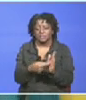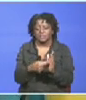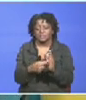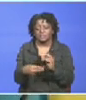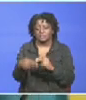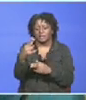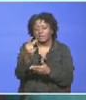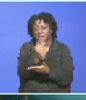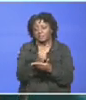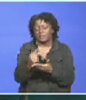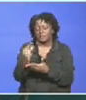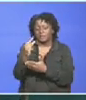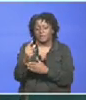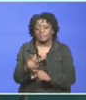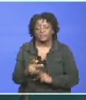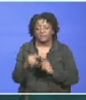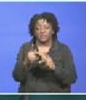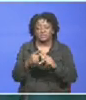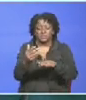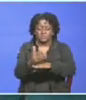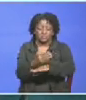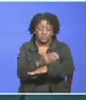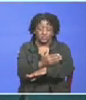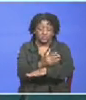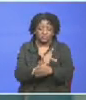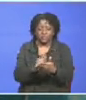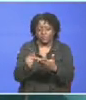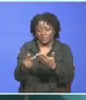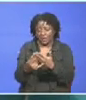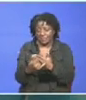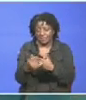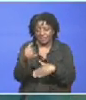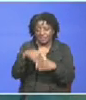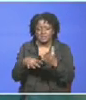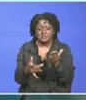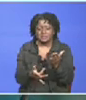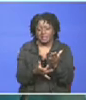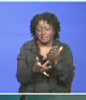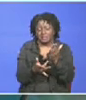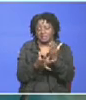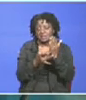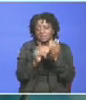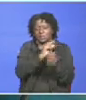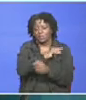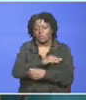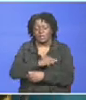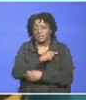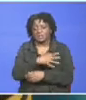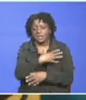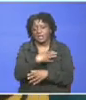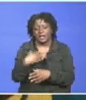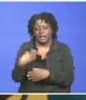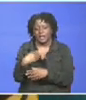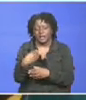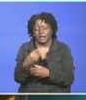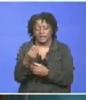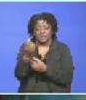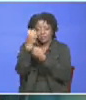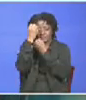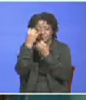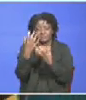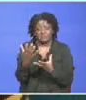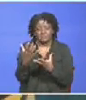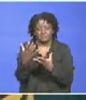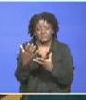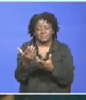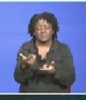provides to improve programming in terms of technical quality and content. Let me encourage